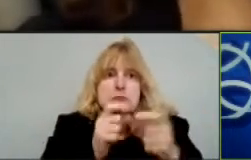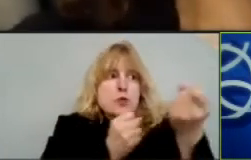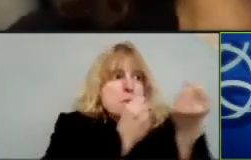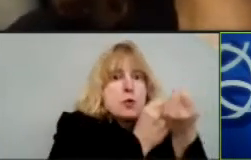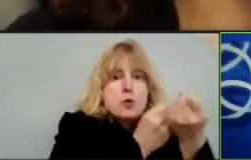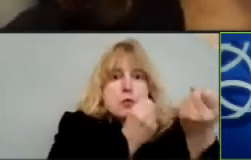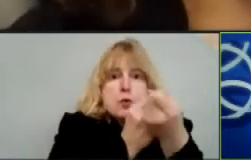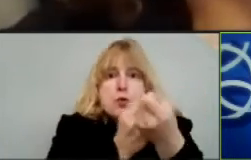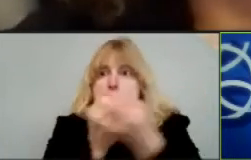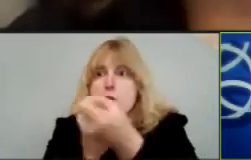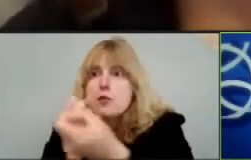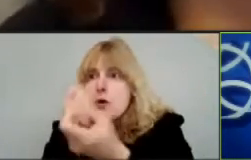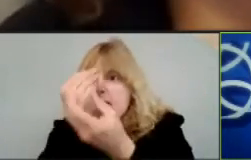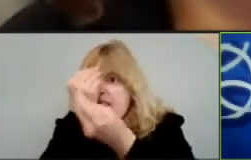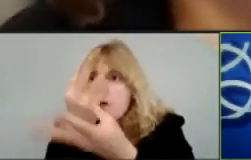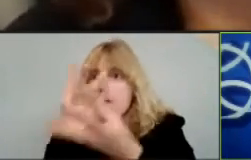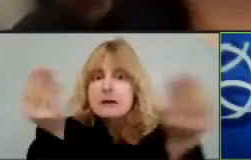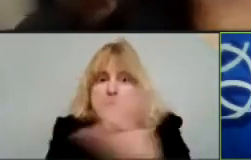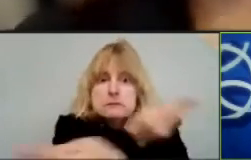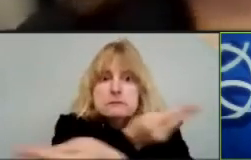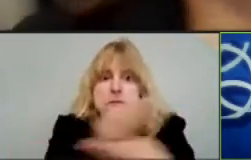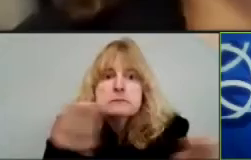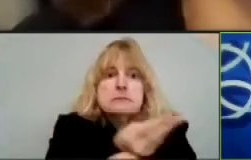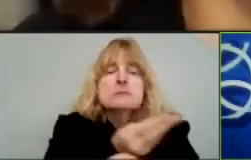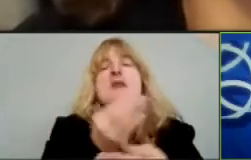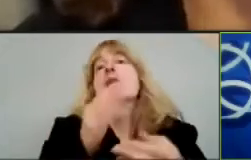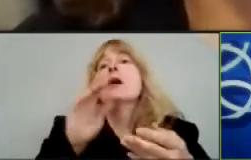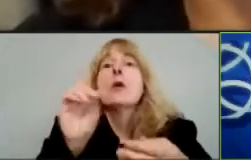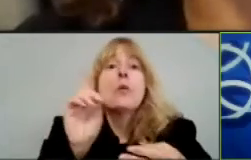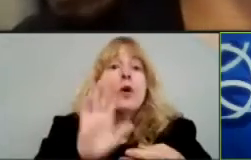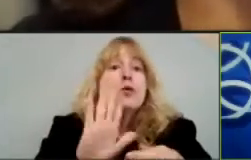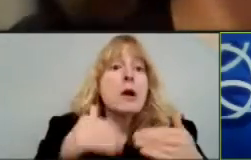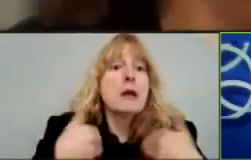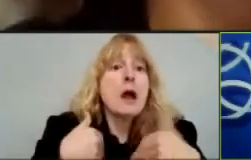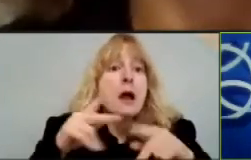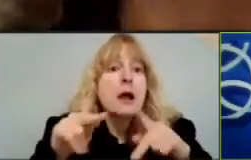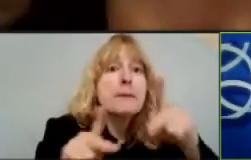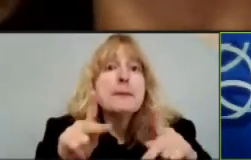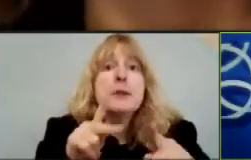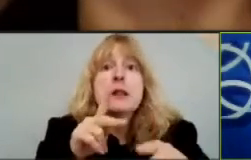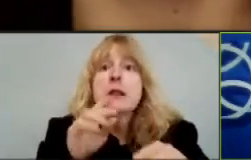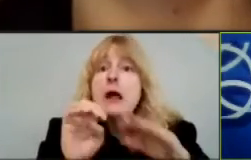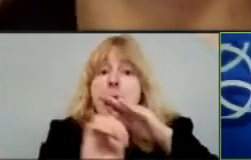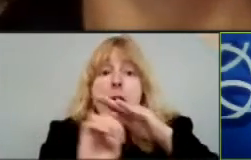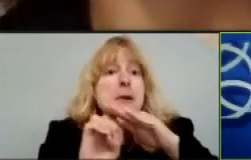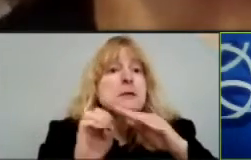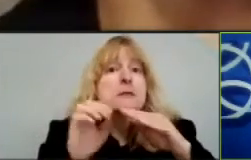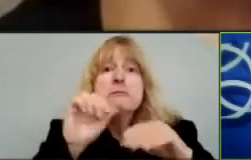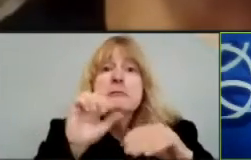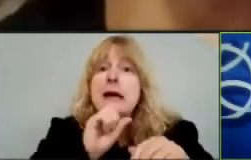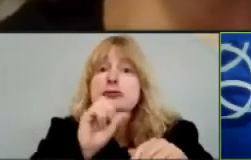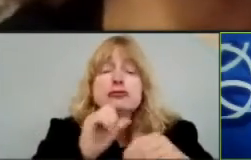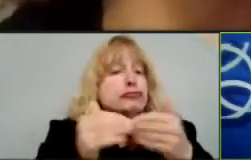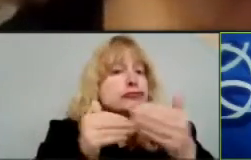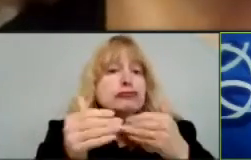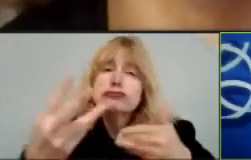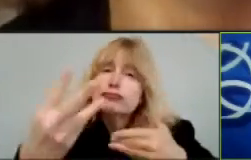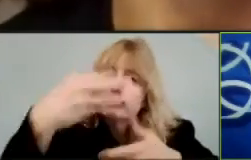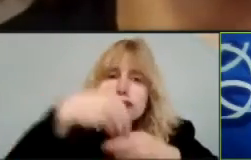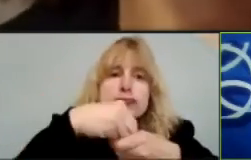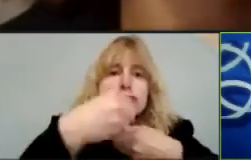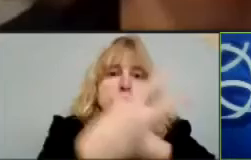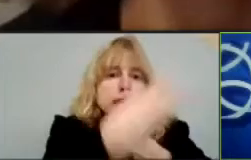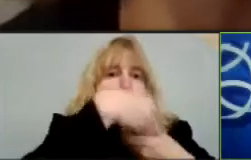young people are, which includes your elementary age children, is to join us in this, because as we all